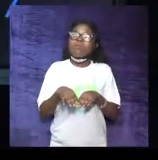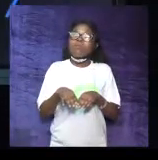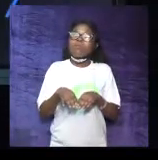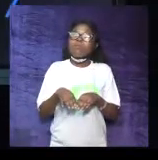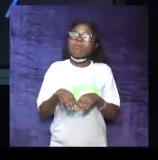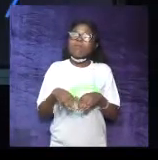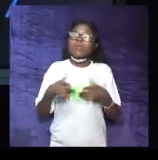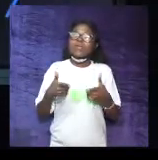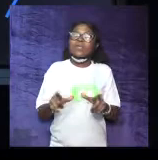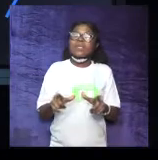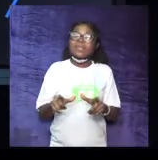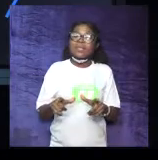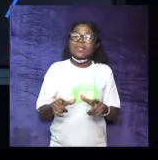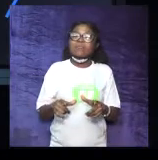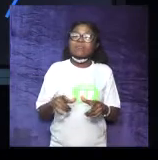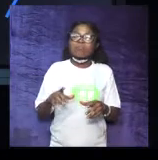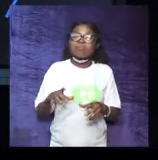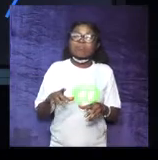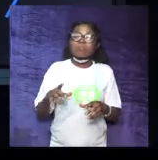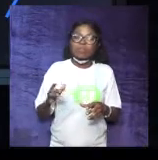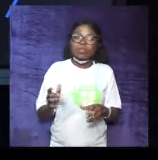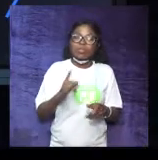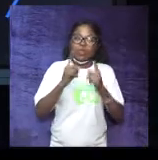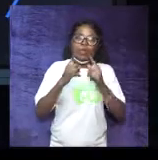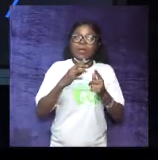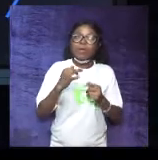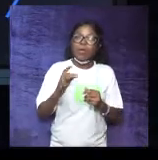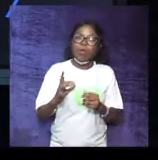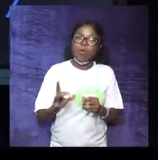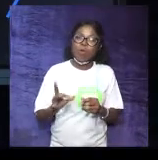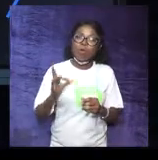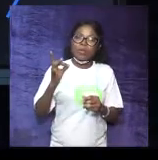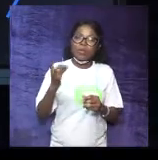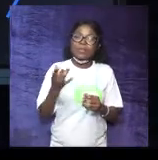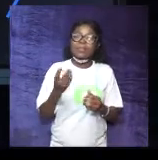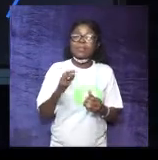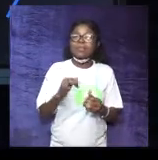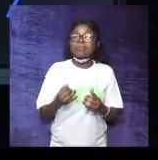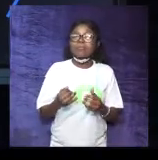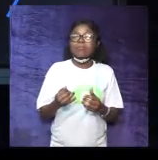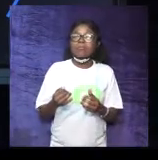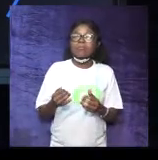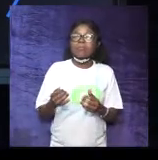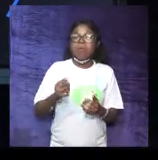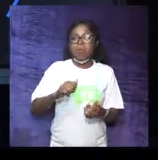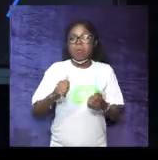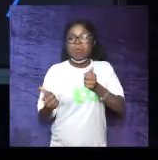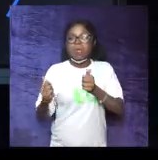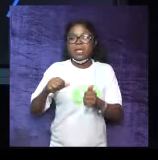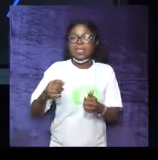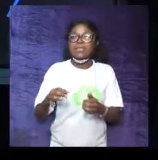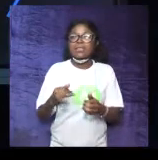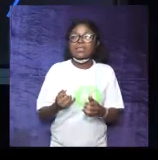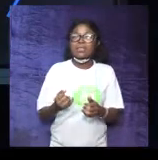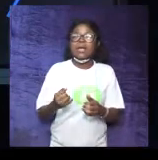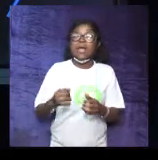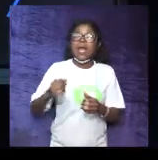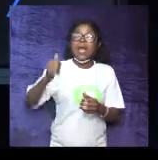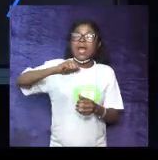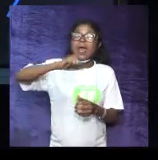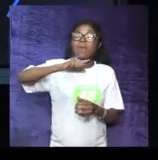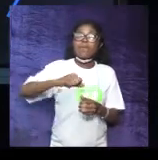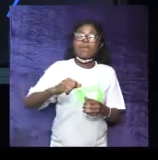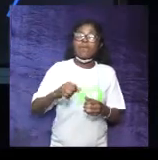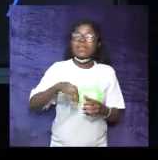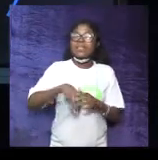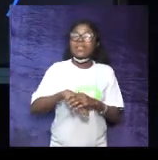Now let's talk about alternate angles. Alternate angles occupy opposite positions. In a way, if you